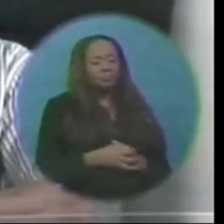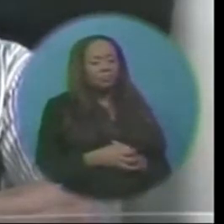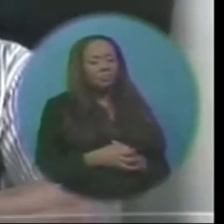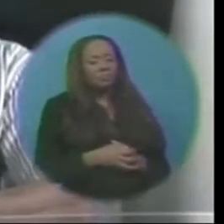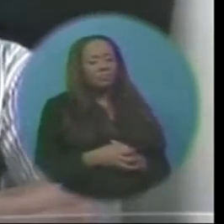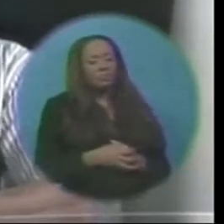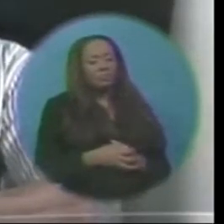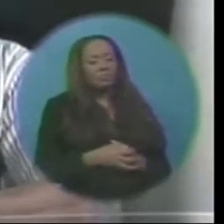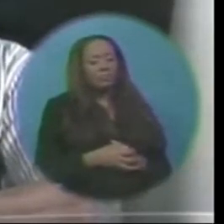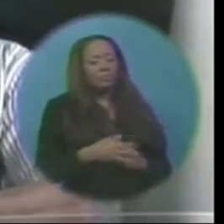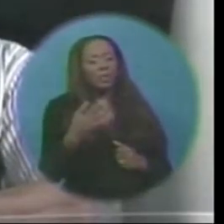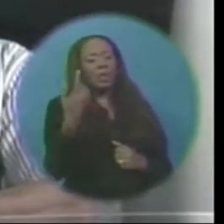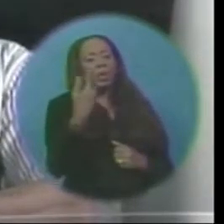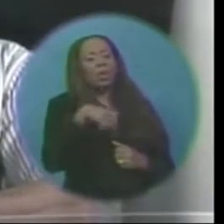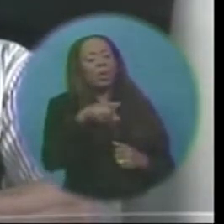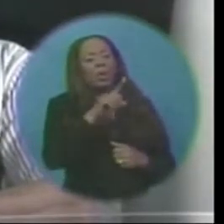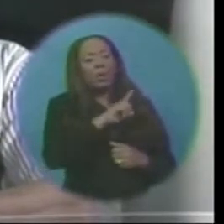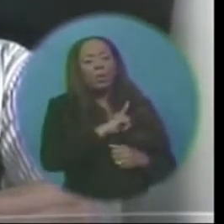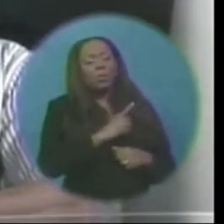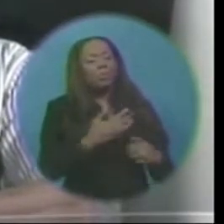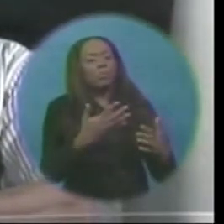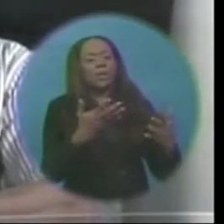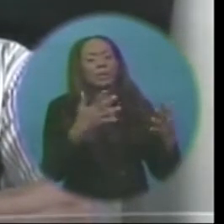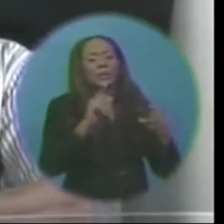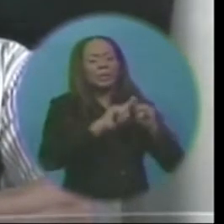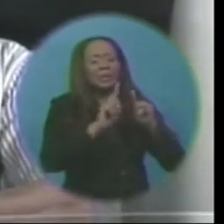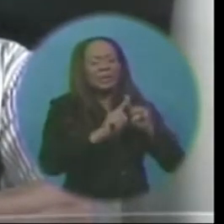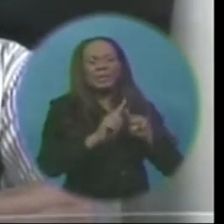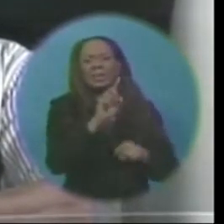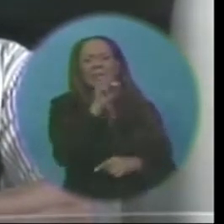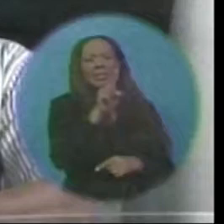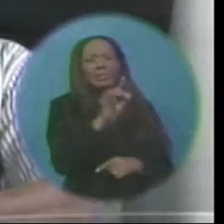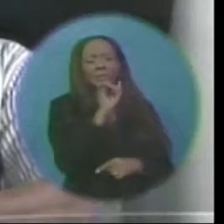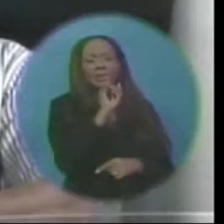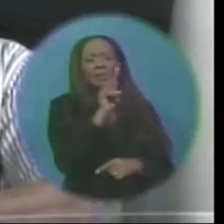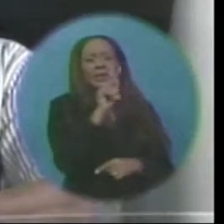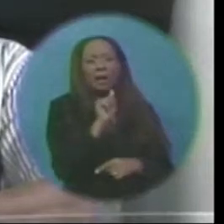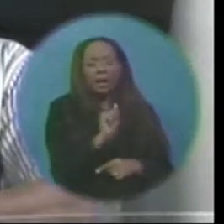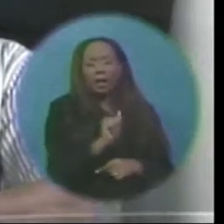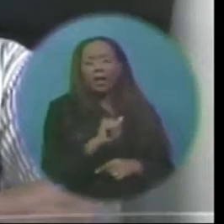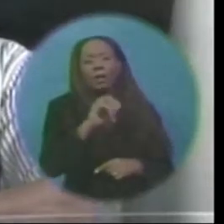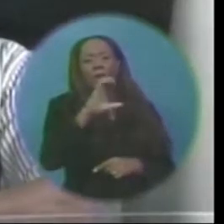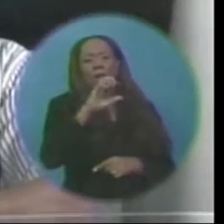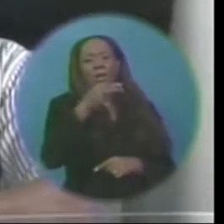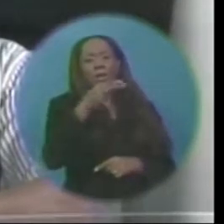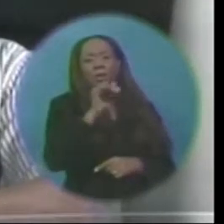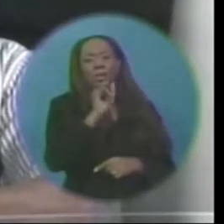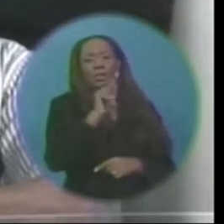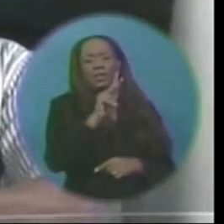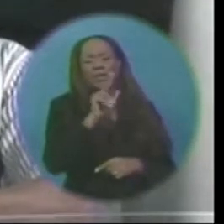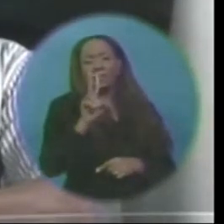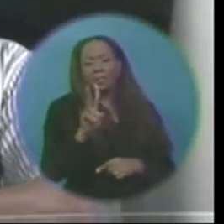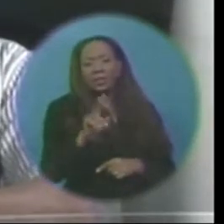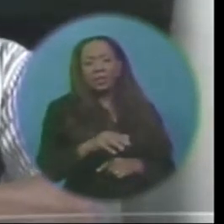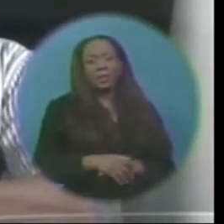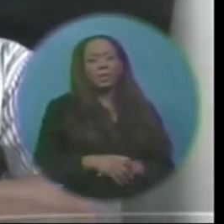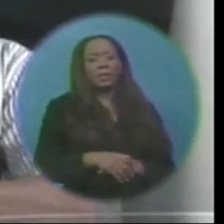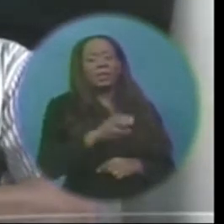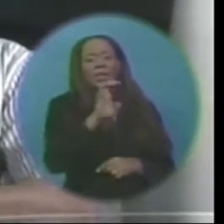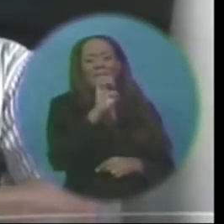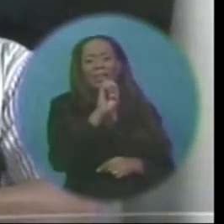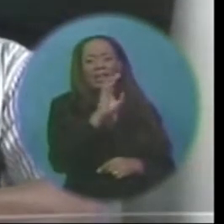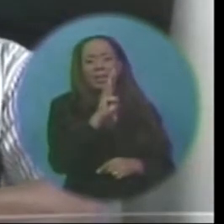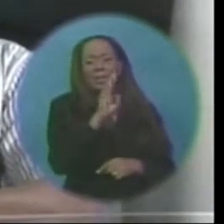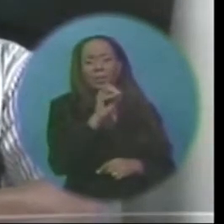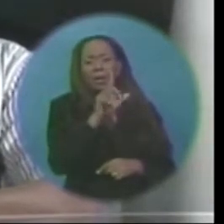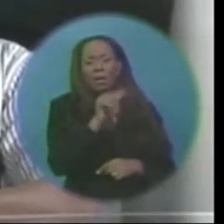gotten over Ebola, we have gotten over Zika, chikungunya, and the respiratory viruses, influenza. This is yet